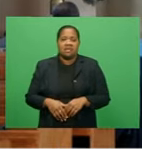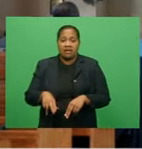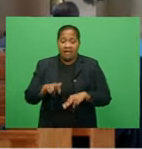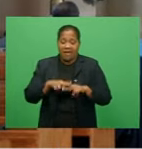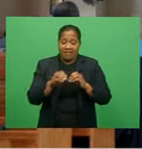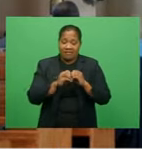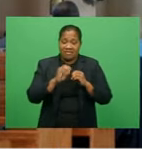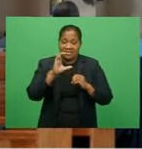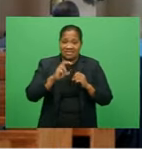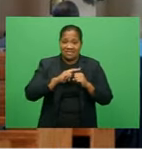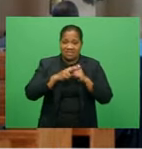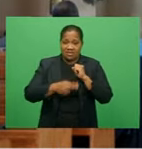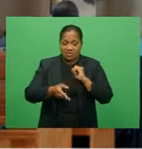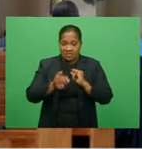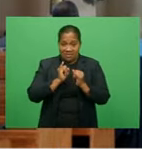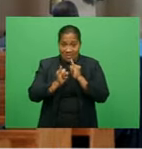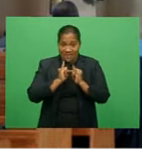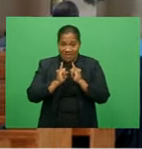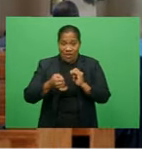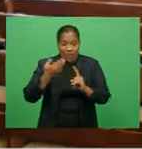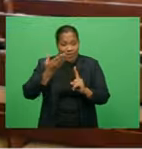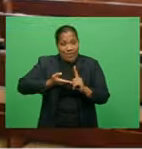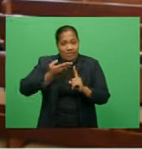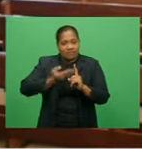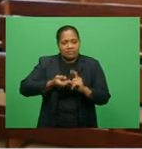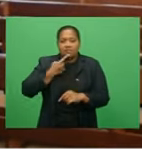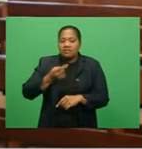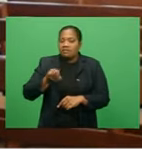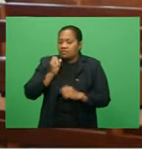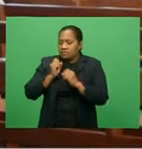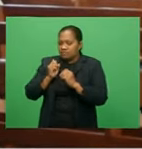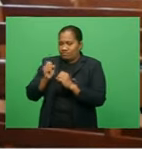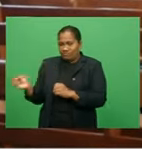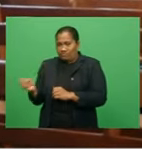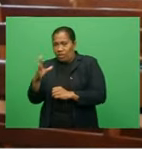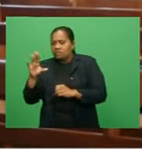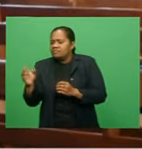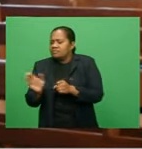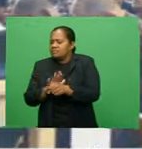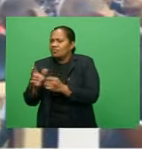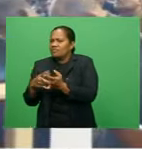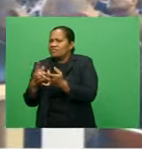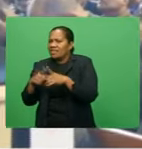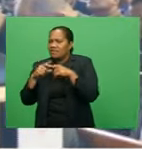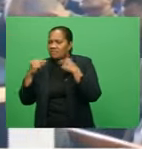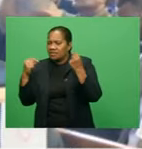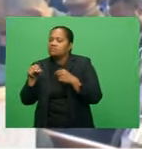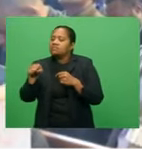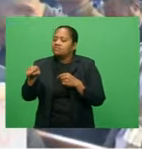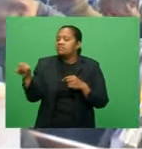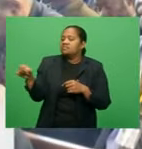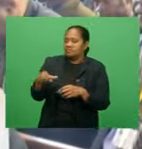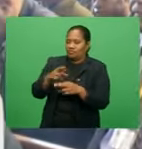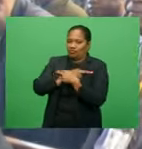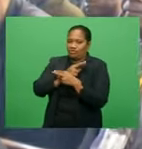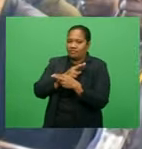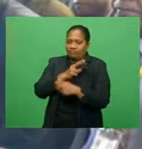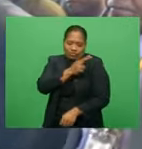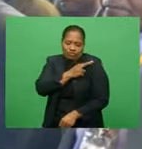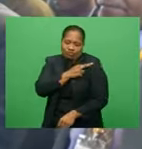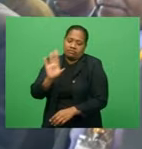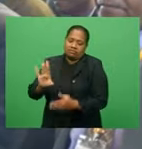Reverend Vakandewavosa says the post was made by Reverend Rengunamanda and he alone should be responsible for the statement.